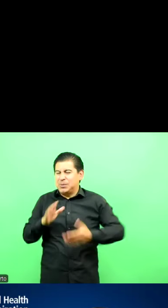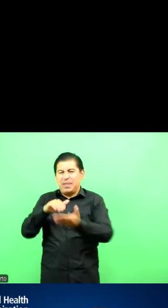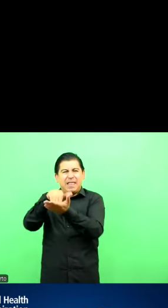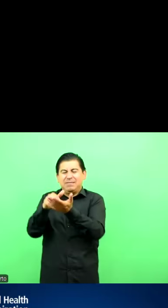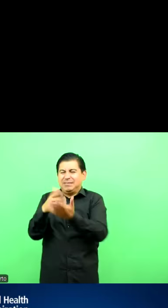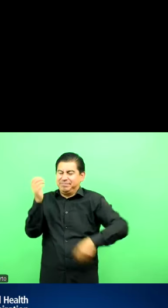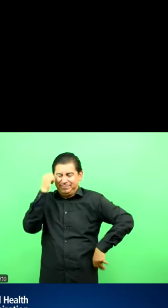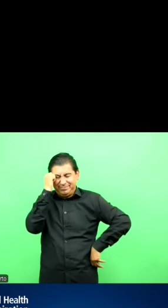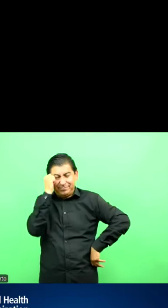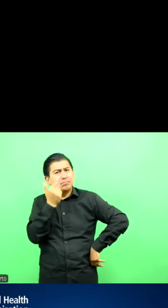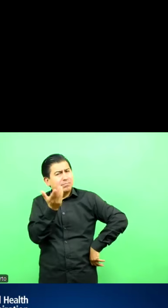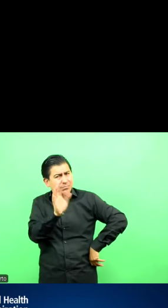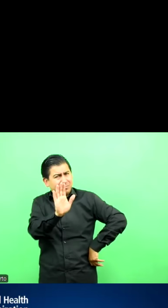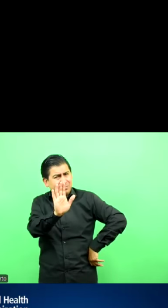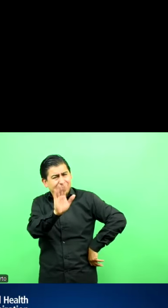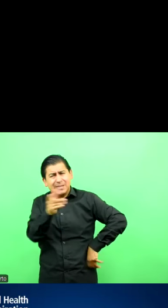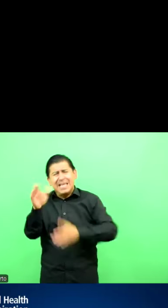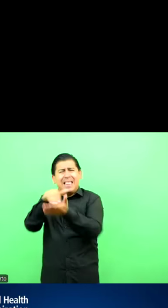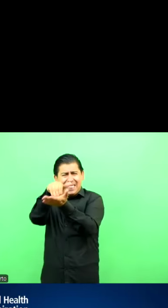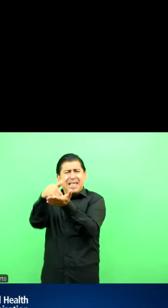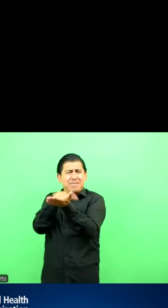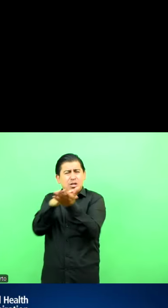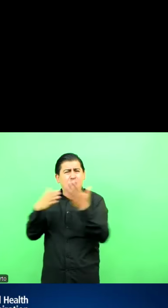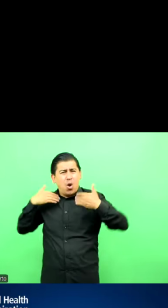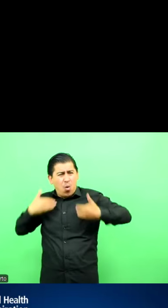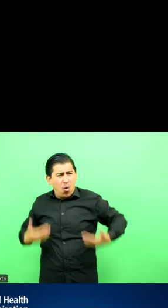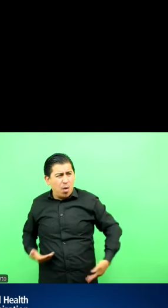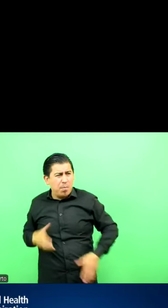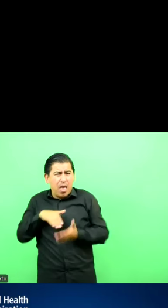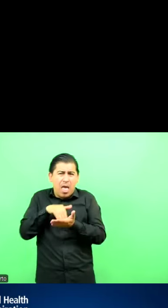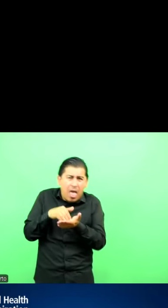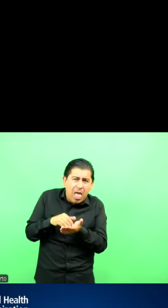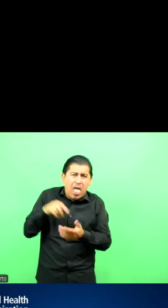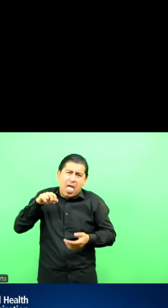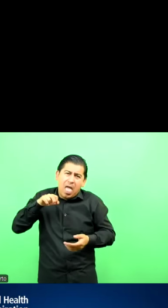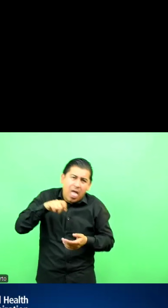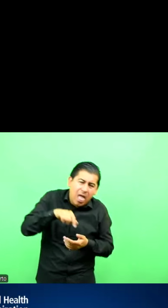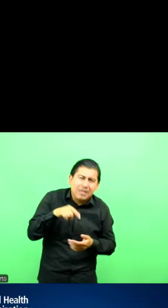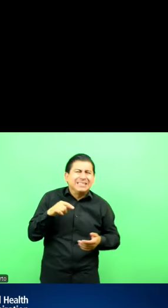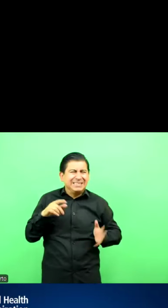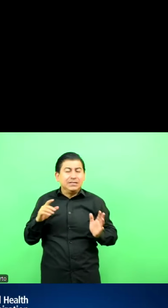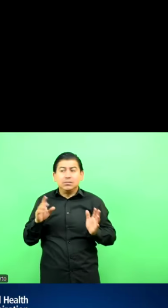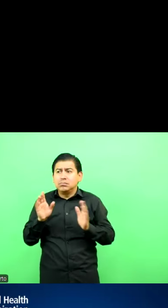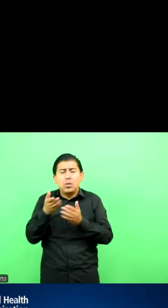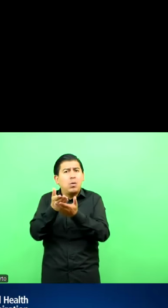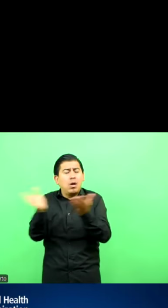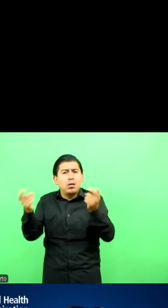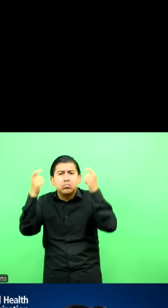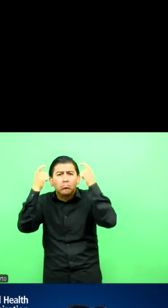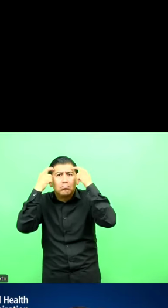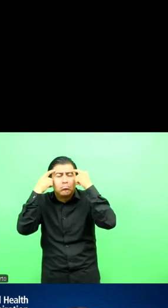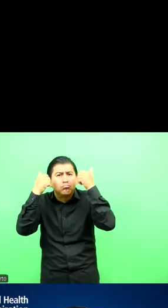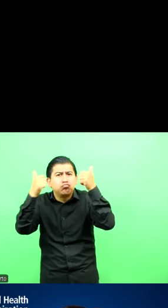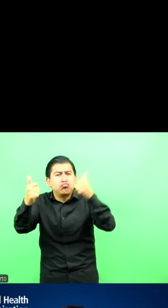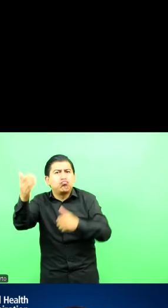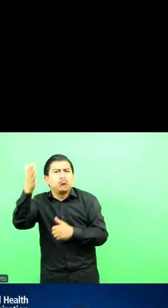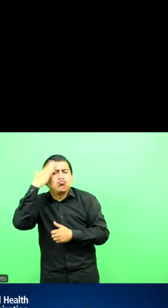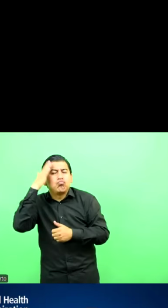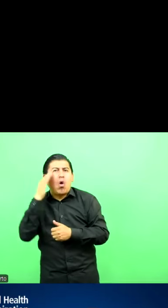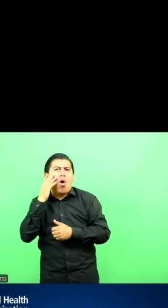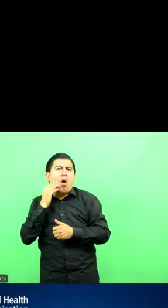reduction. As I said in the beginning, that elderly population, they are the connection between the past and future. And this